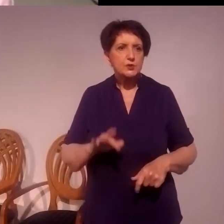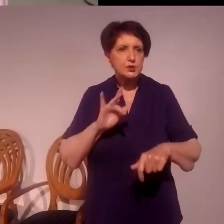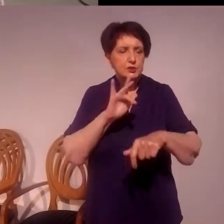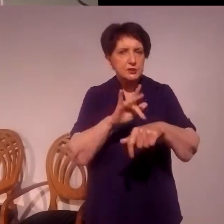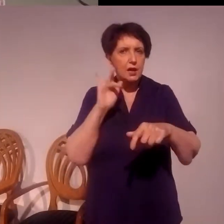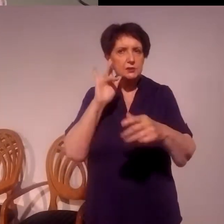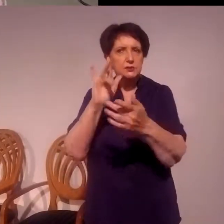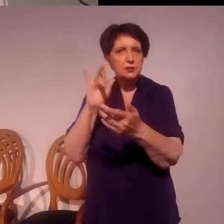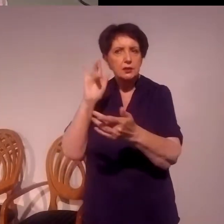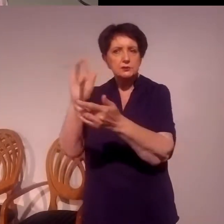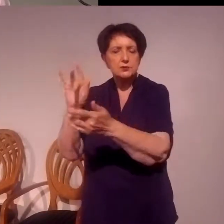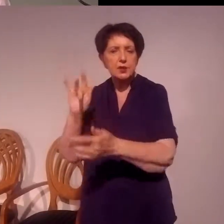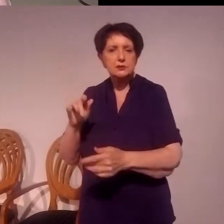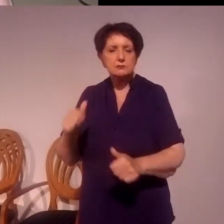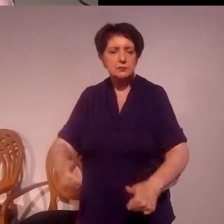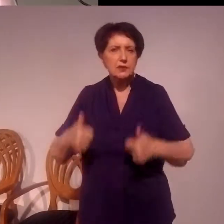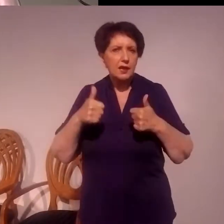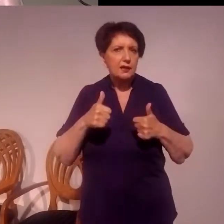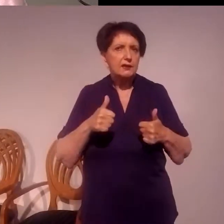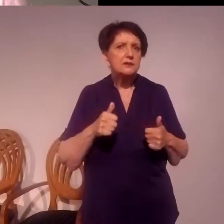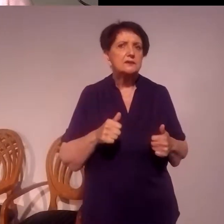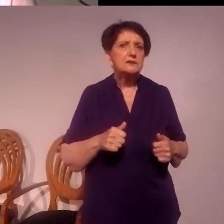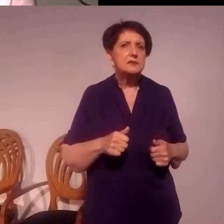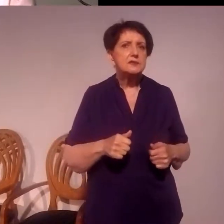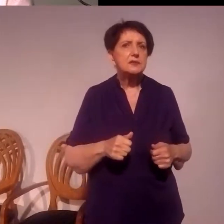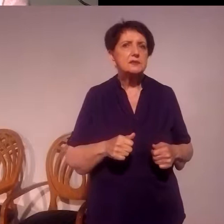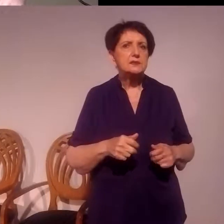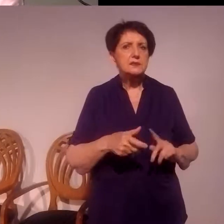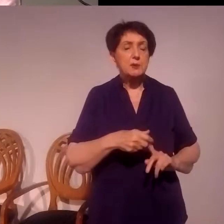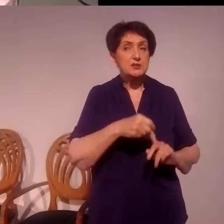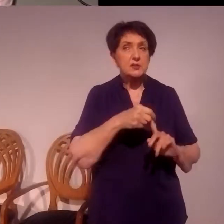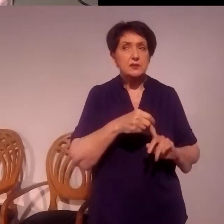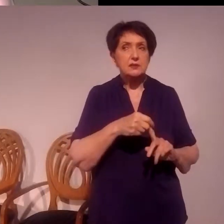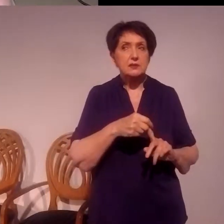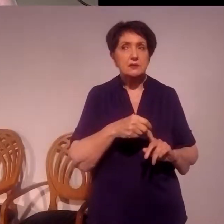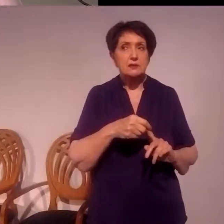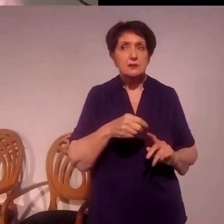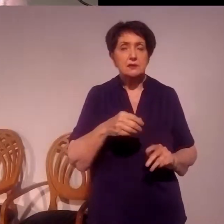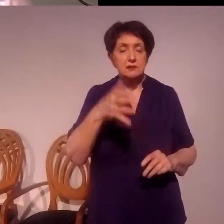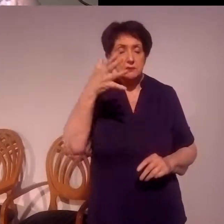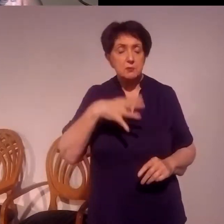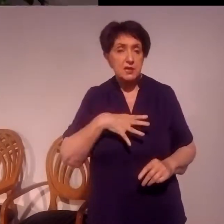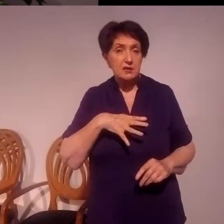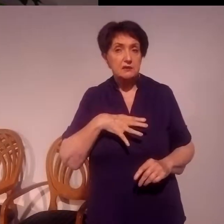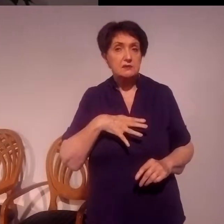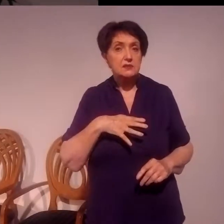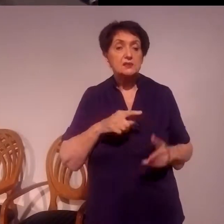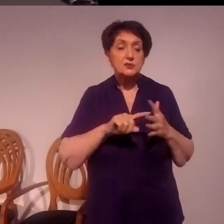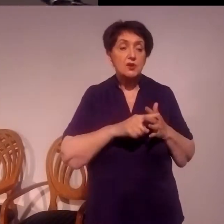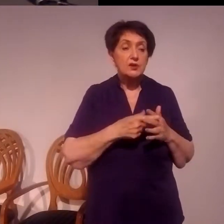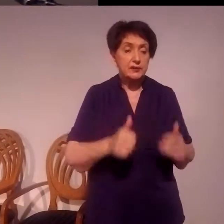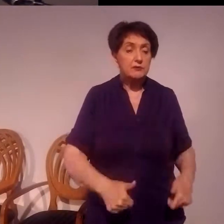many lives that people talk about, especially the men, was it started in her living room.